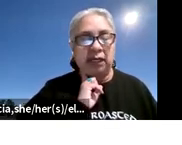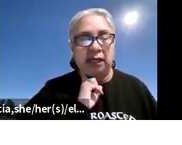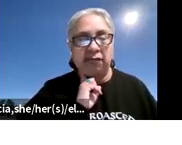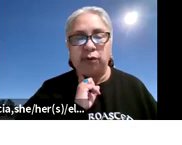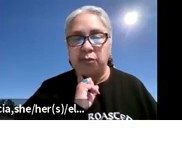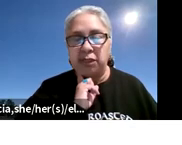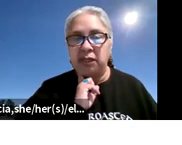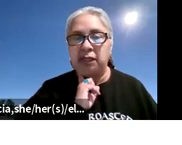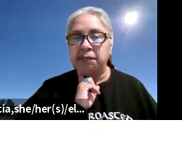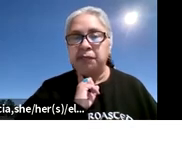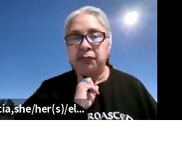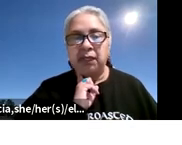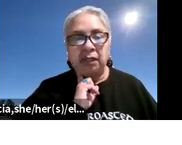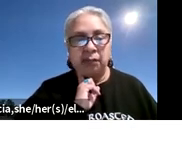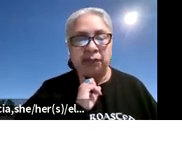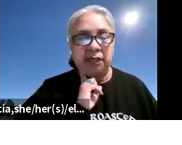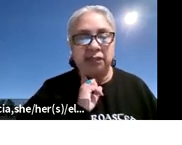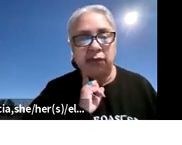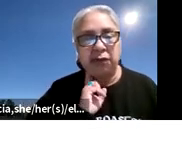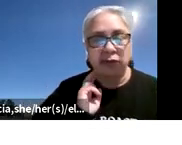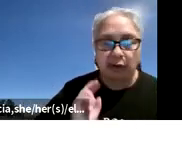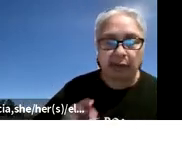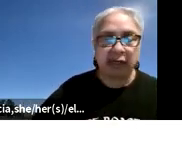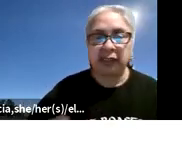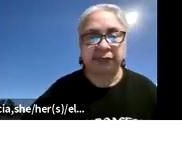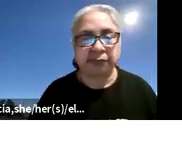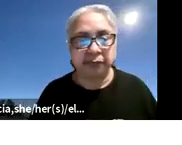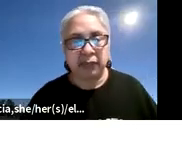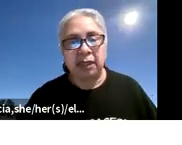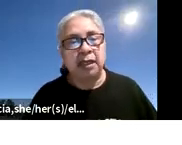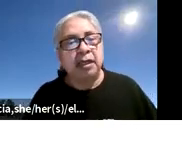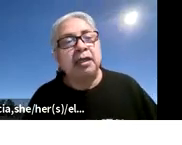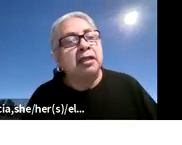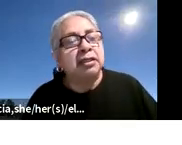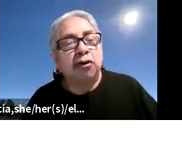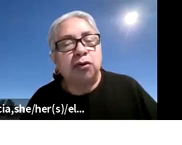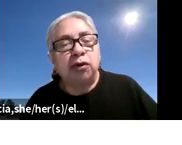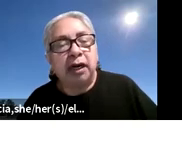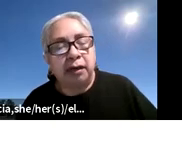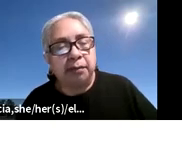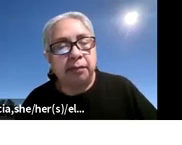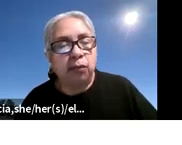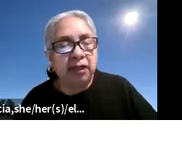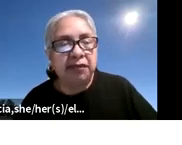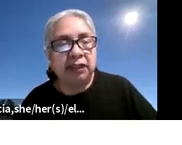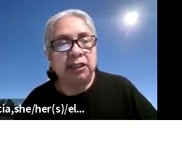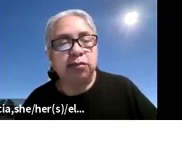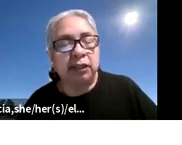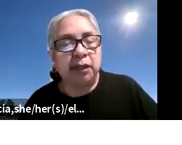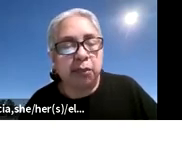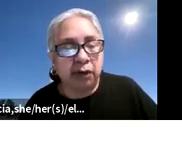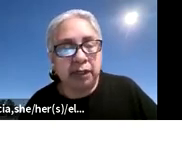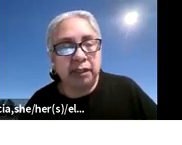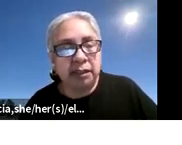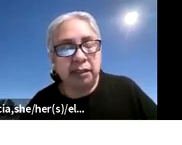we're alive, we're breathing. The blood is flowing through our body. So we feel it's